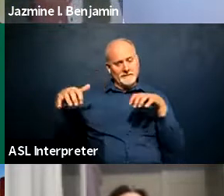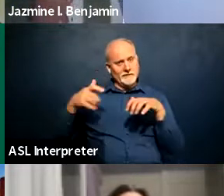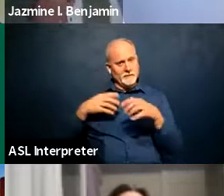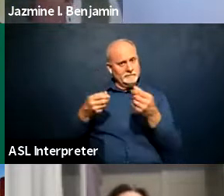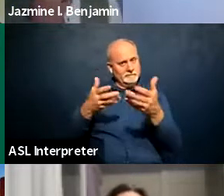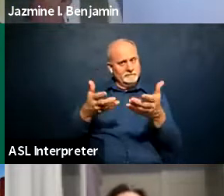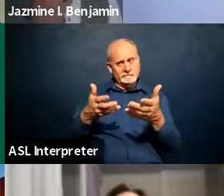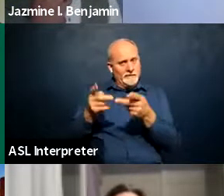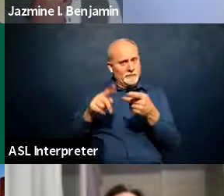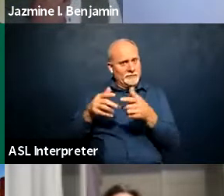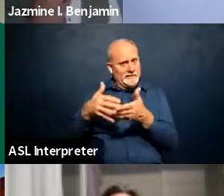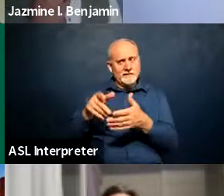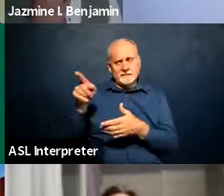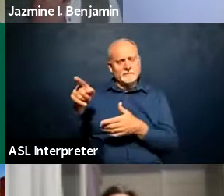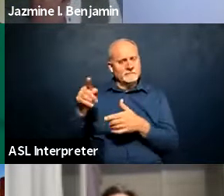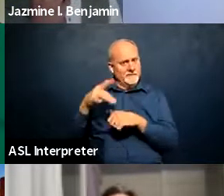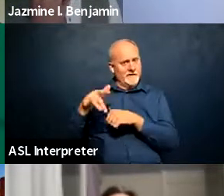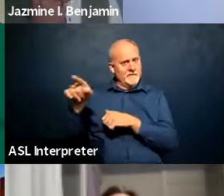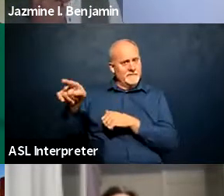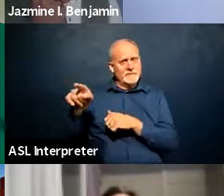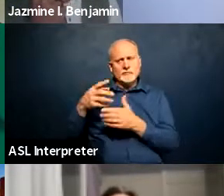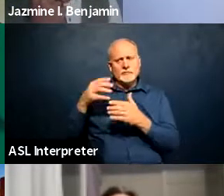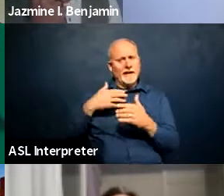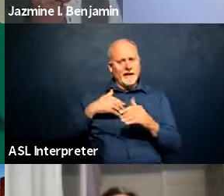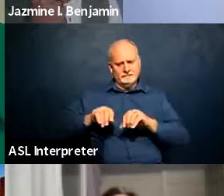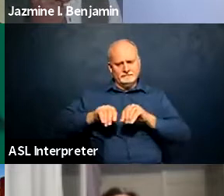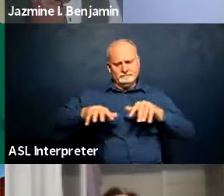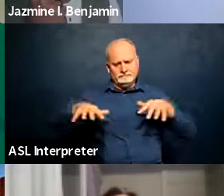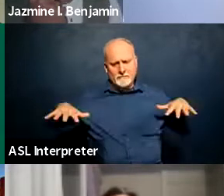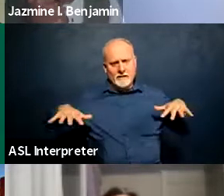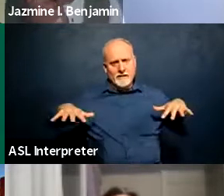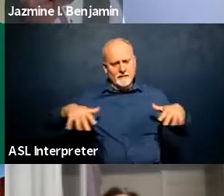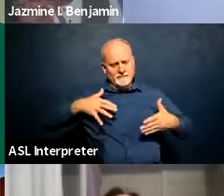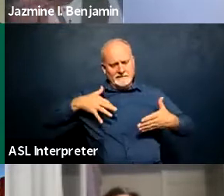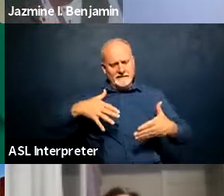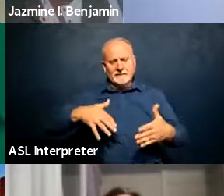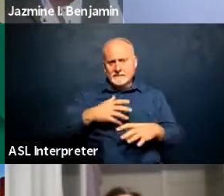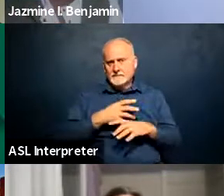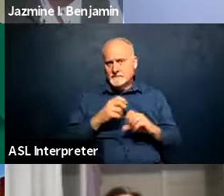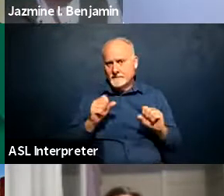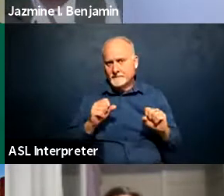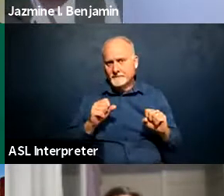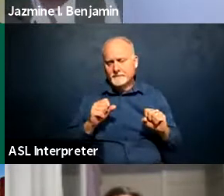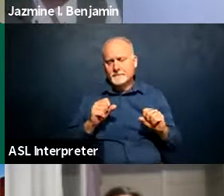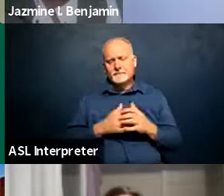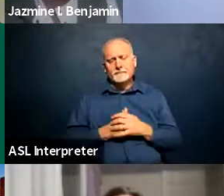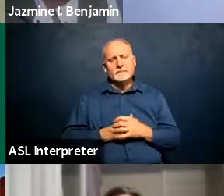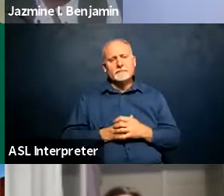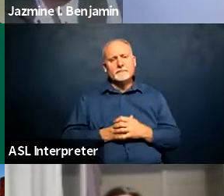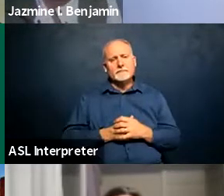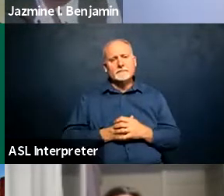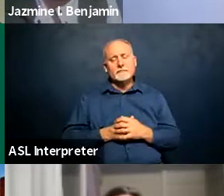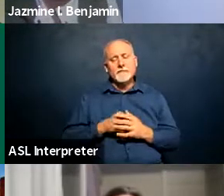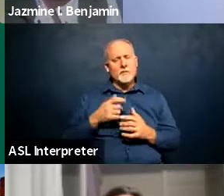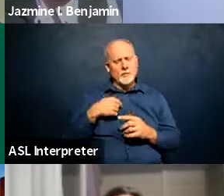the fall so that students would have enough space to study and be safely socially distanced. And when we